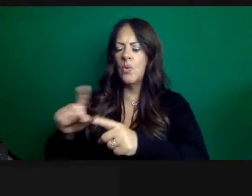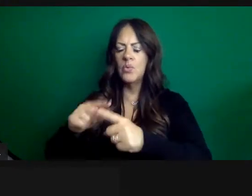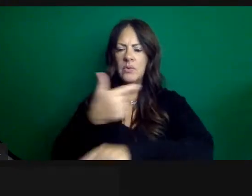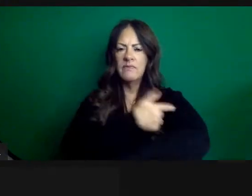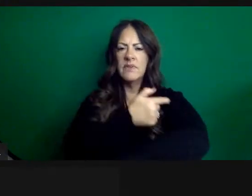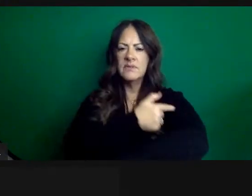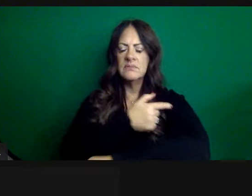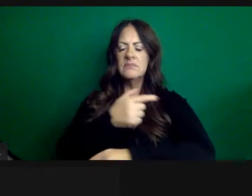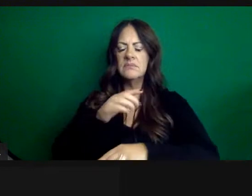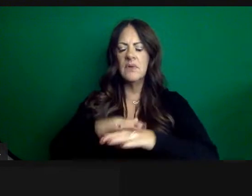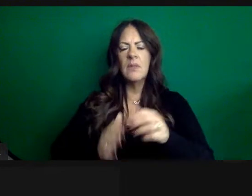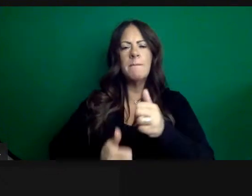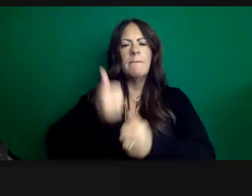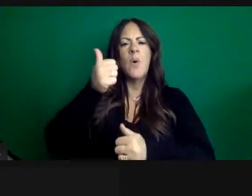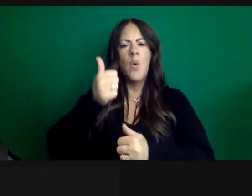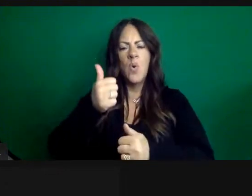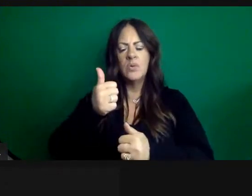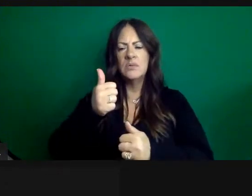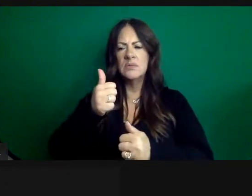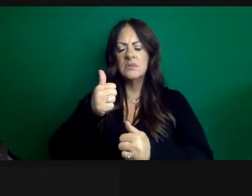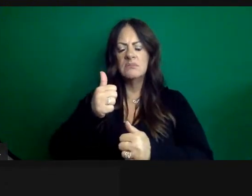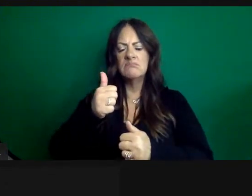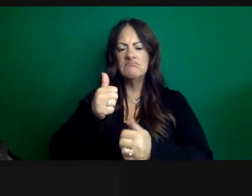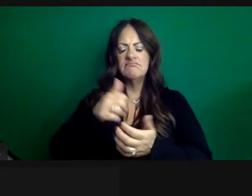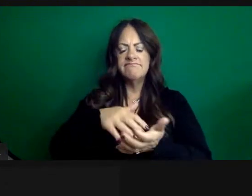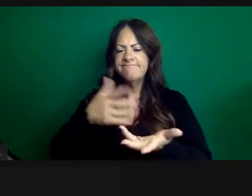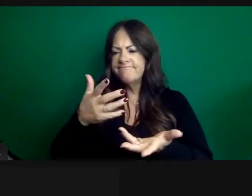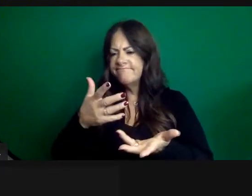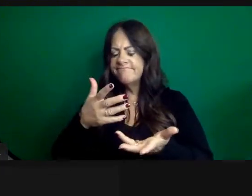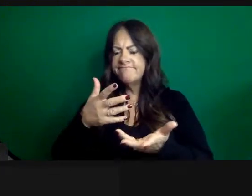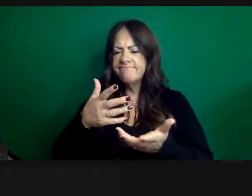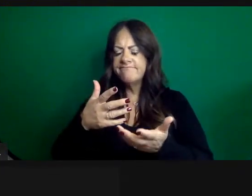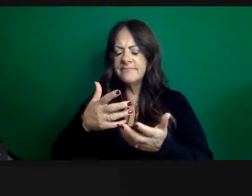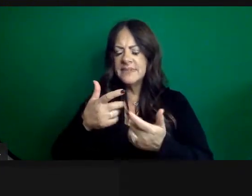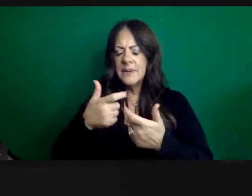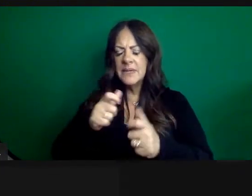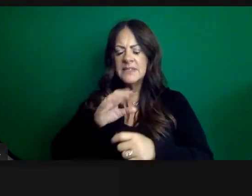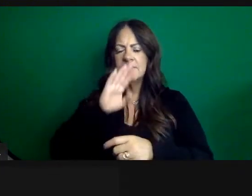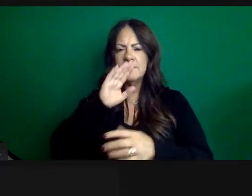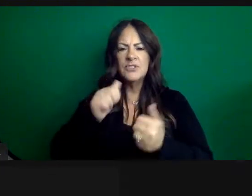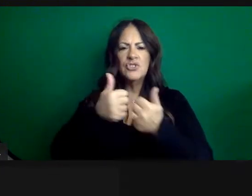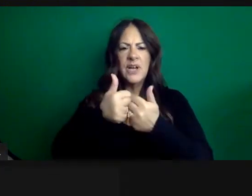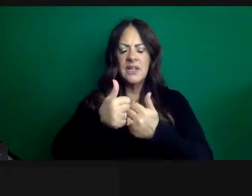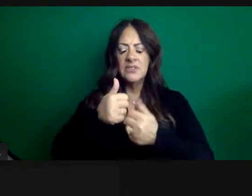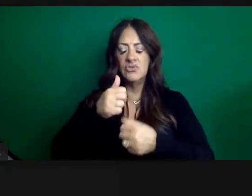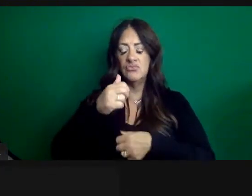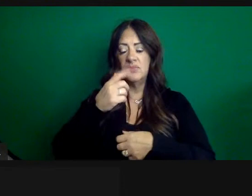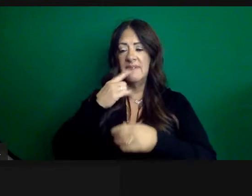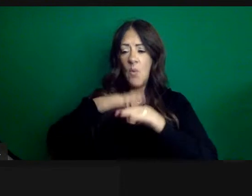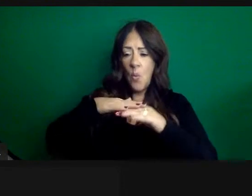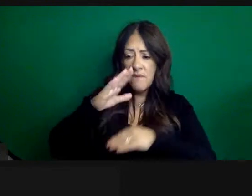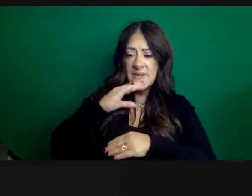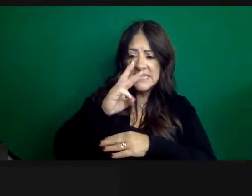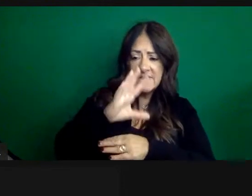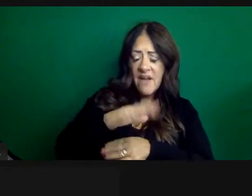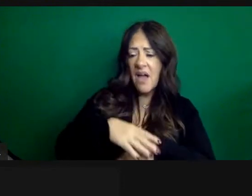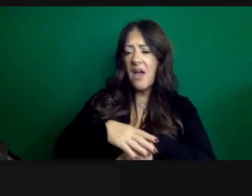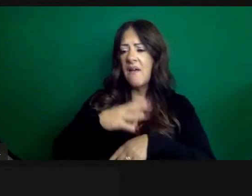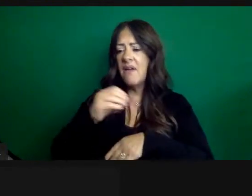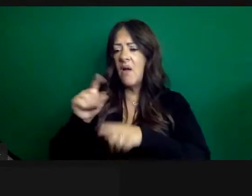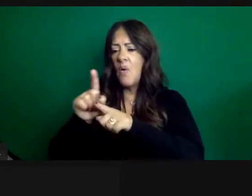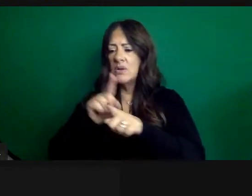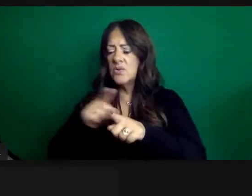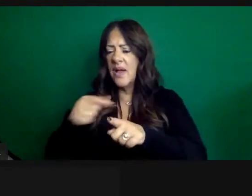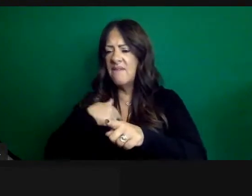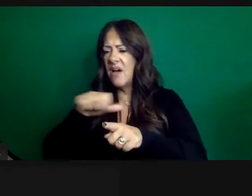focus on the most vulnerable in those populations, those who are over the age of 65, of course, and as